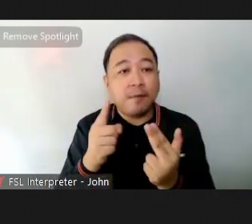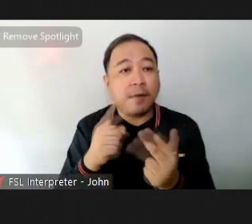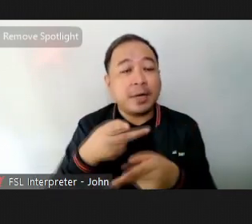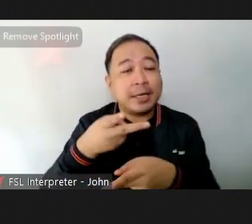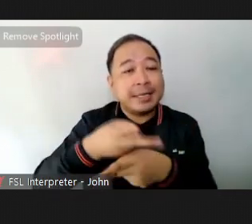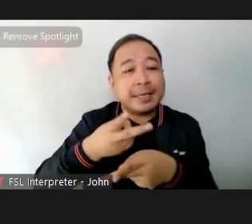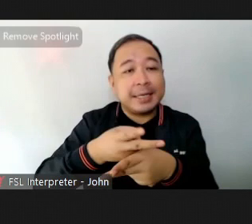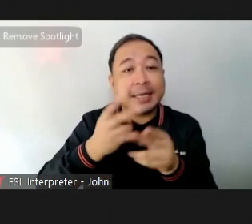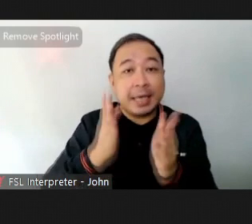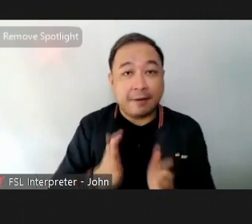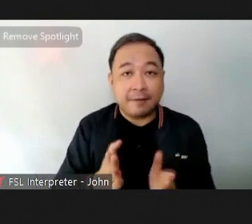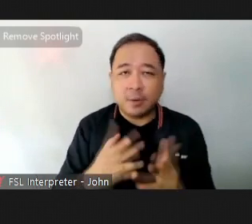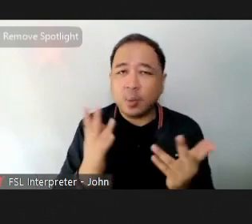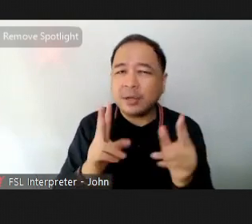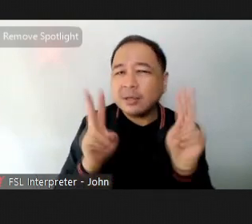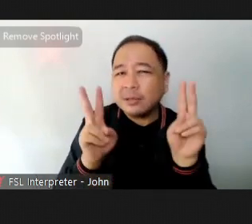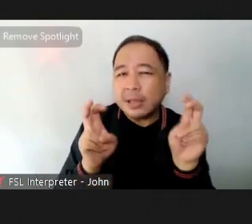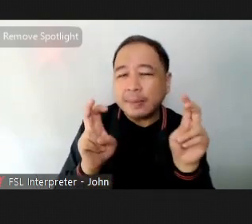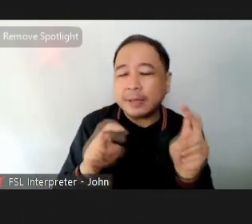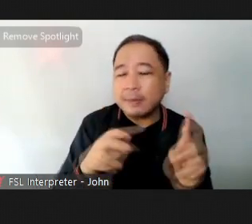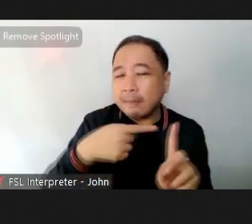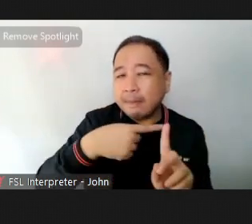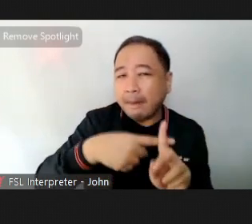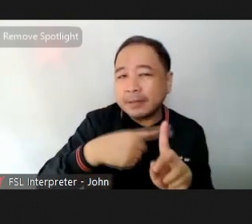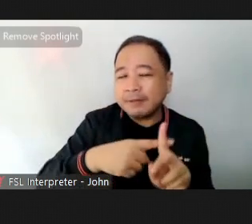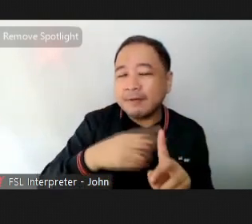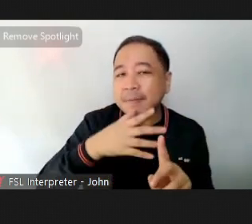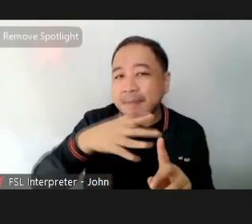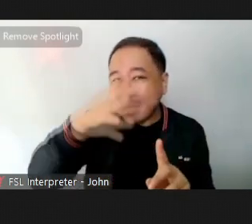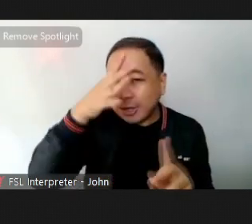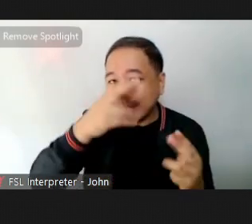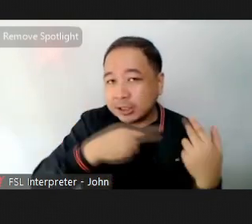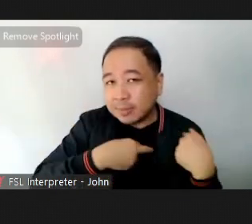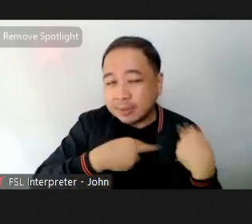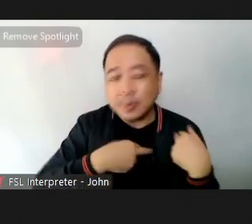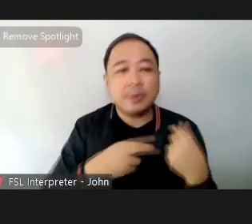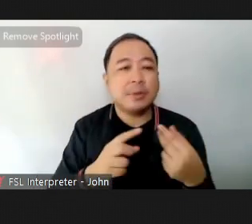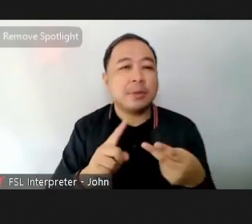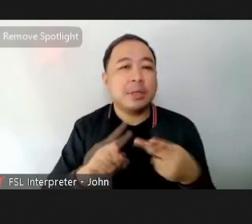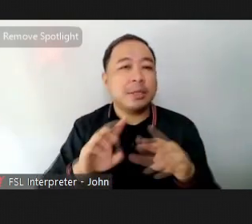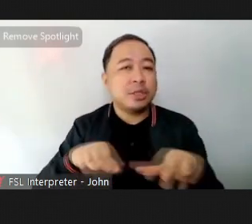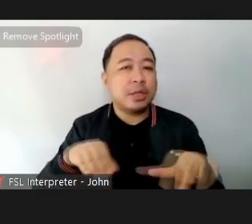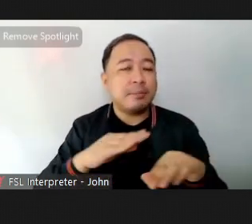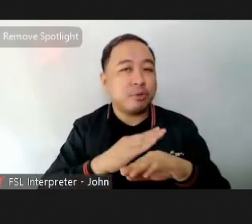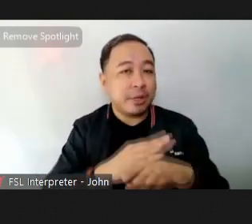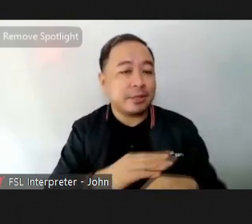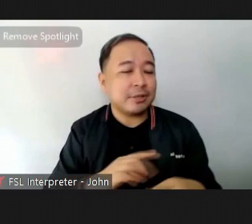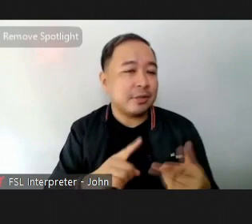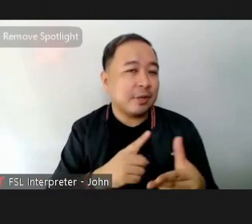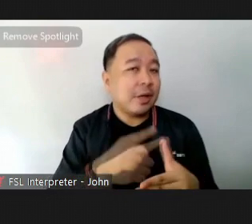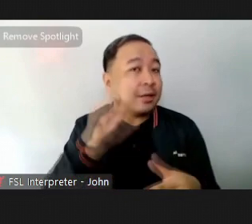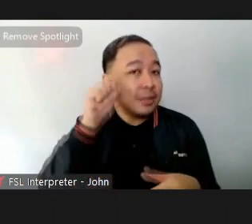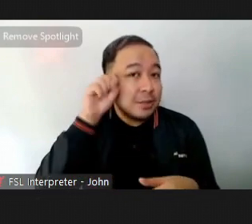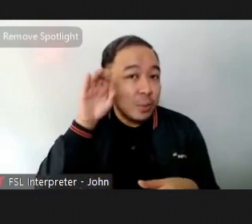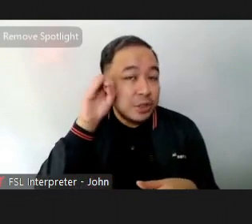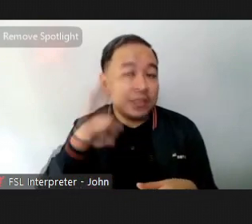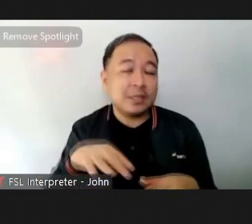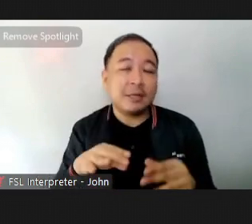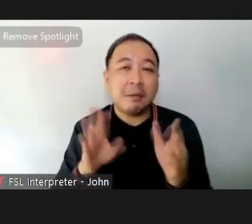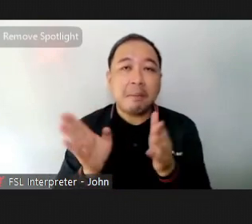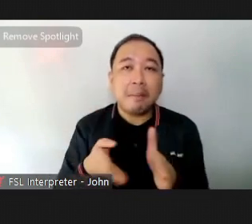shall include positive parenting, child protection, SOGI, family planning, among